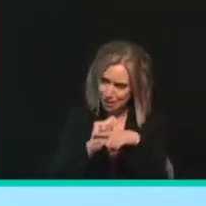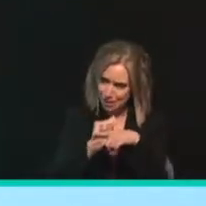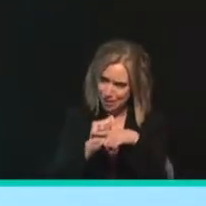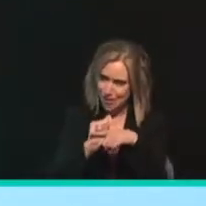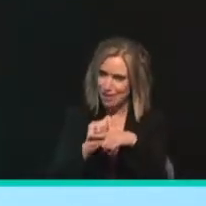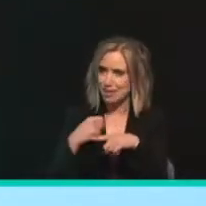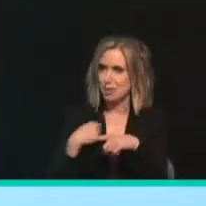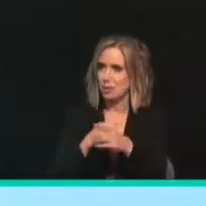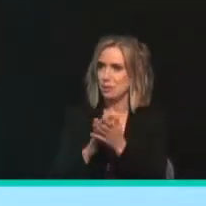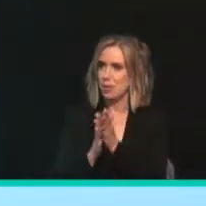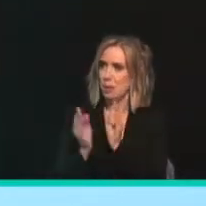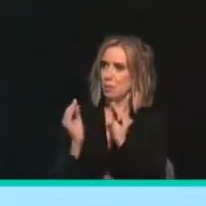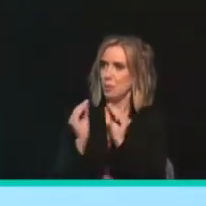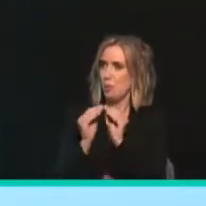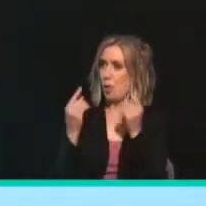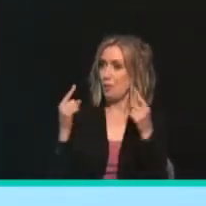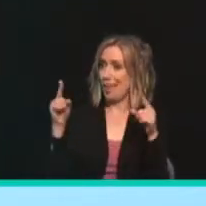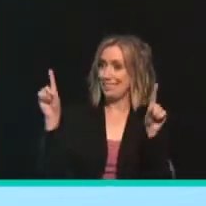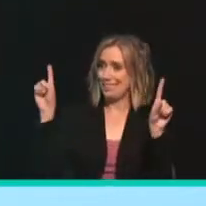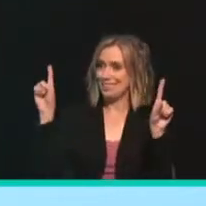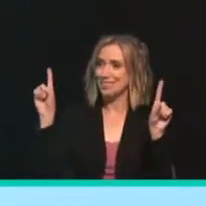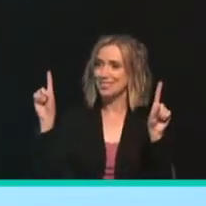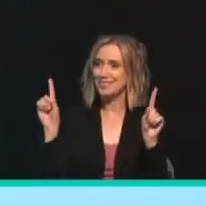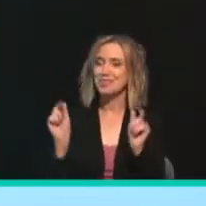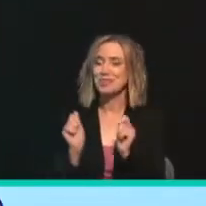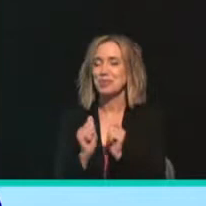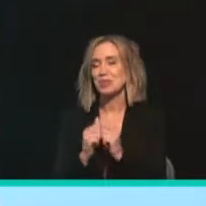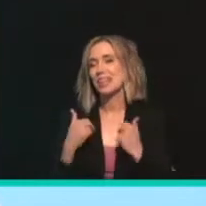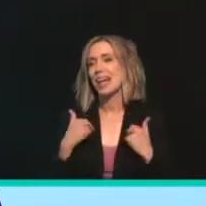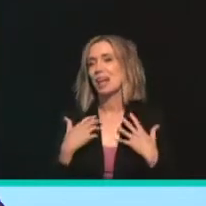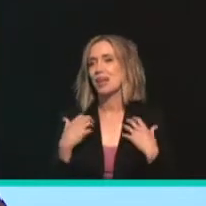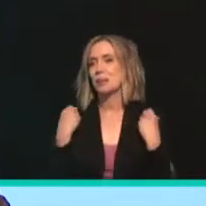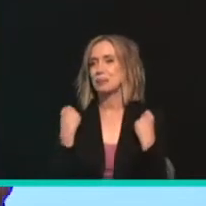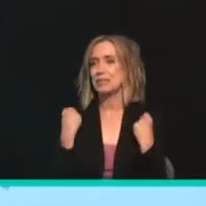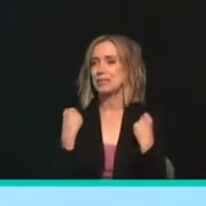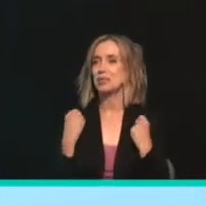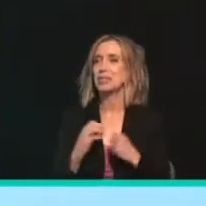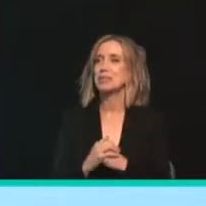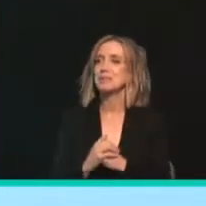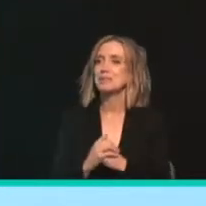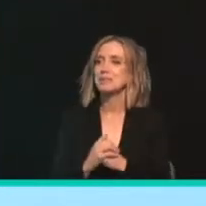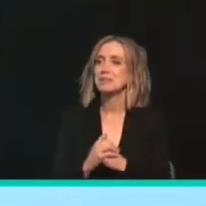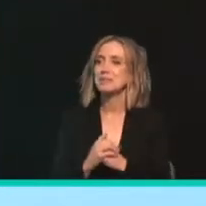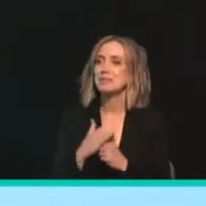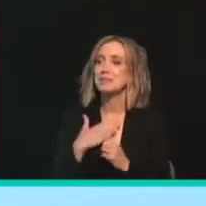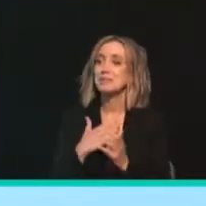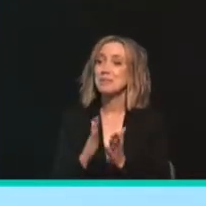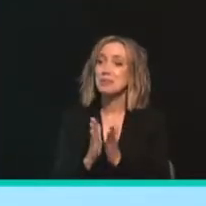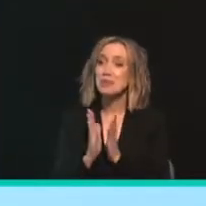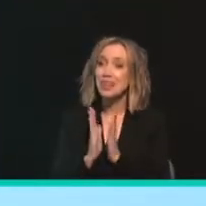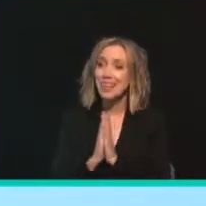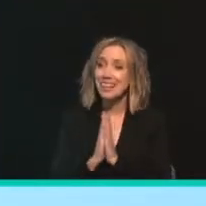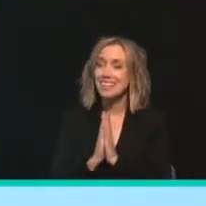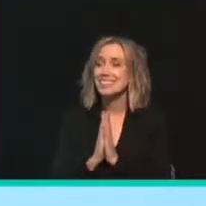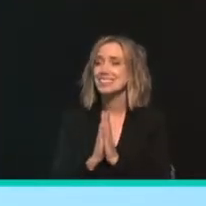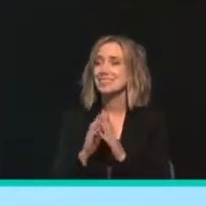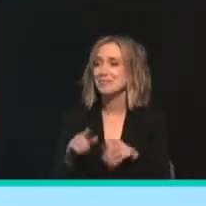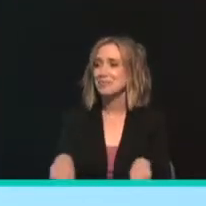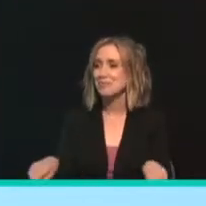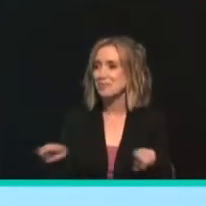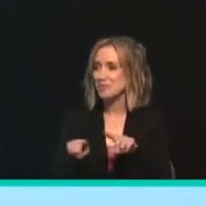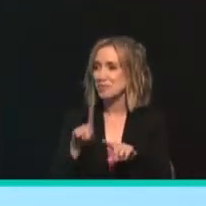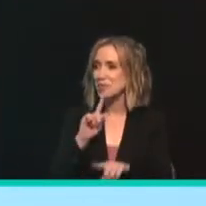in health ministry, and I think that my prayer is that everyone would get enormous